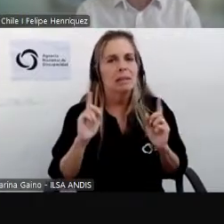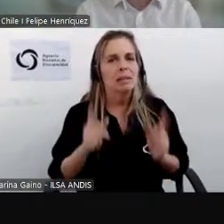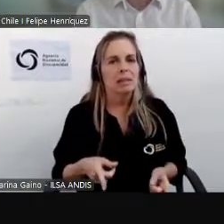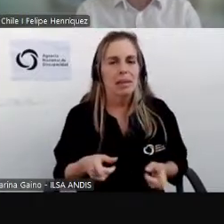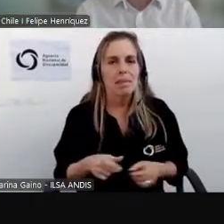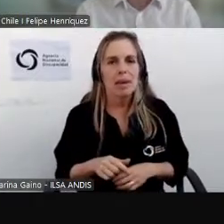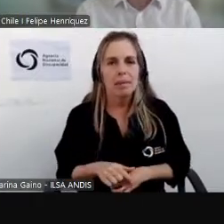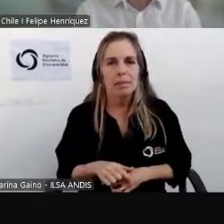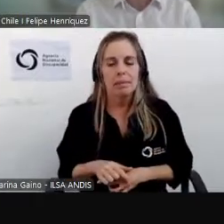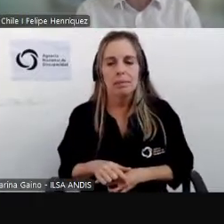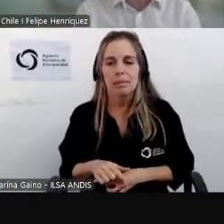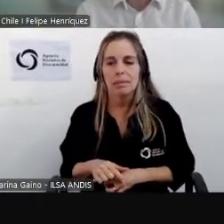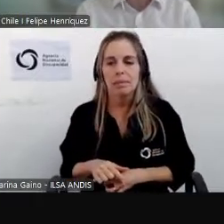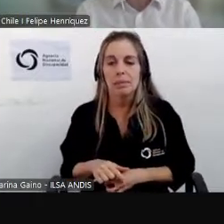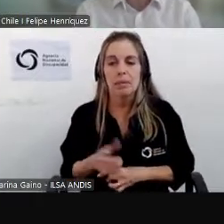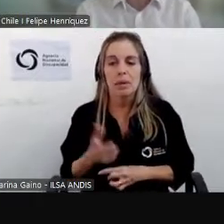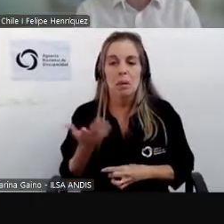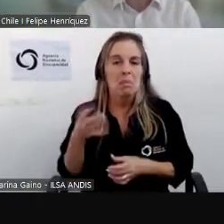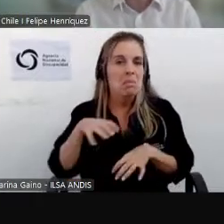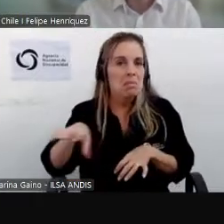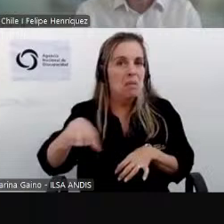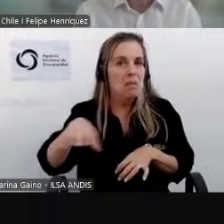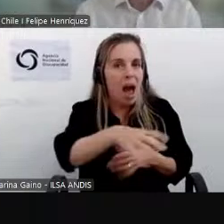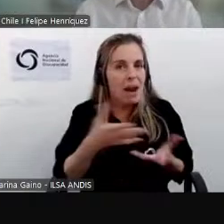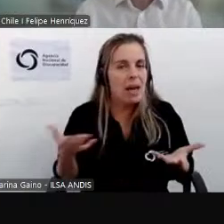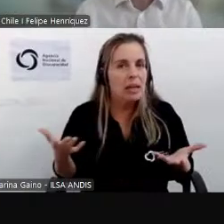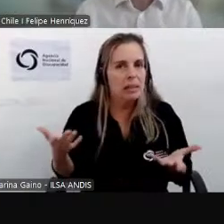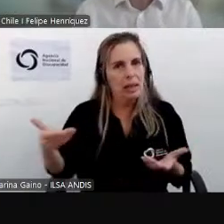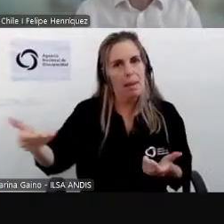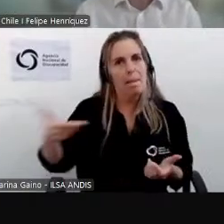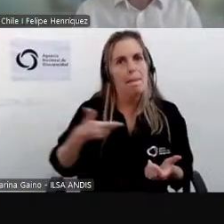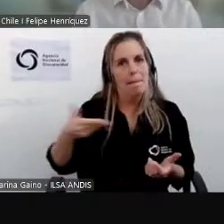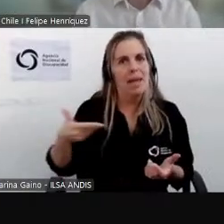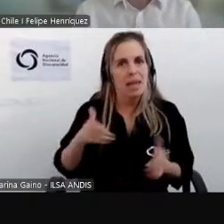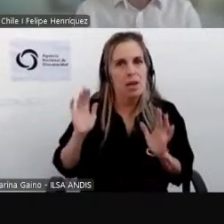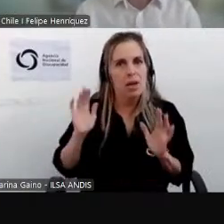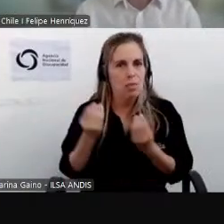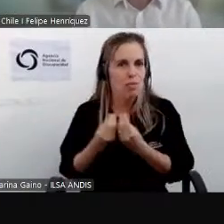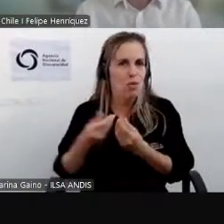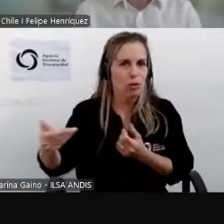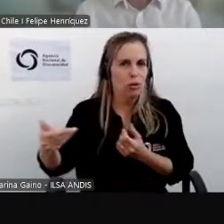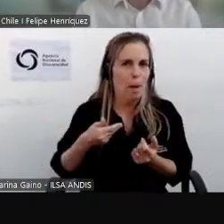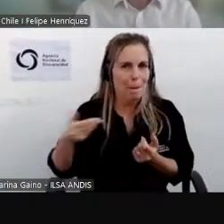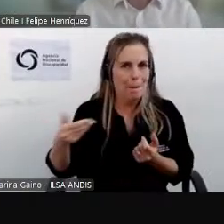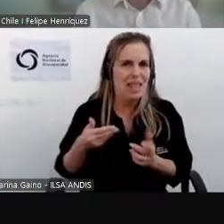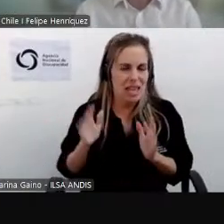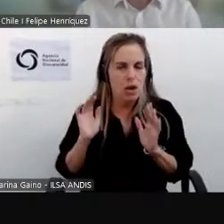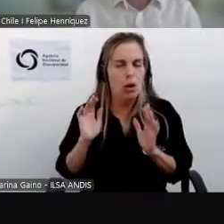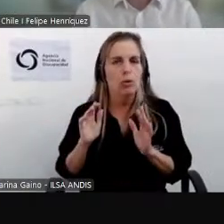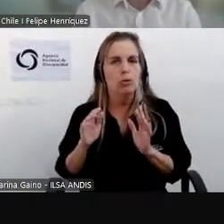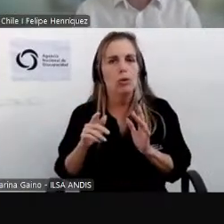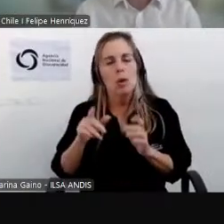companies, and the sectors upon which we had to